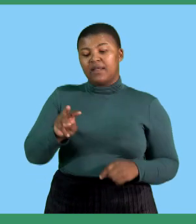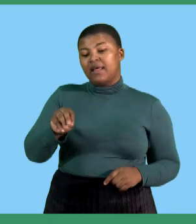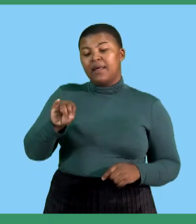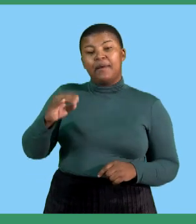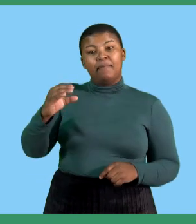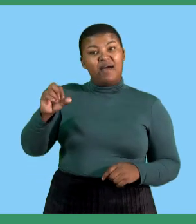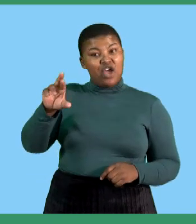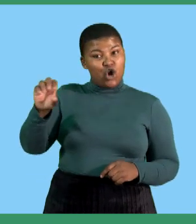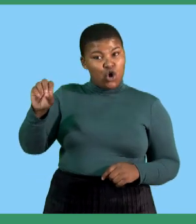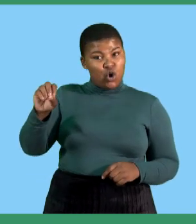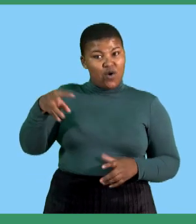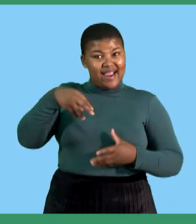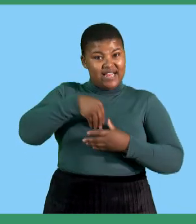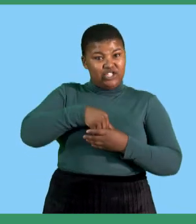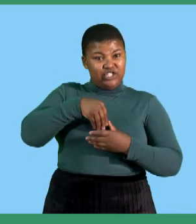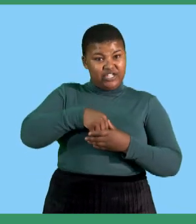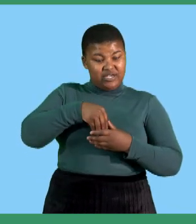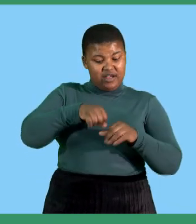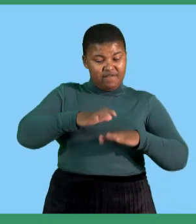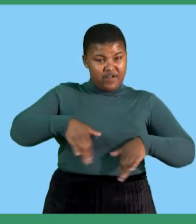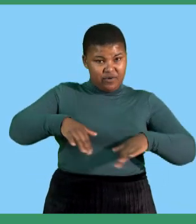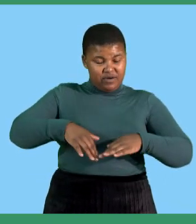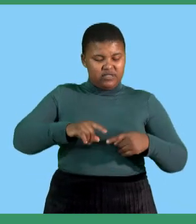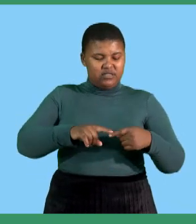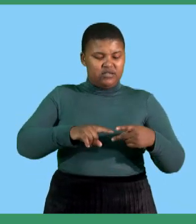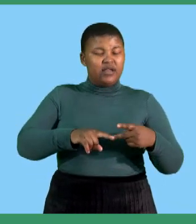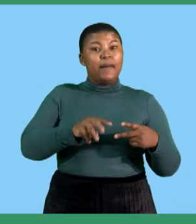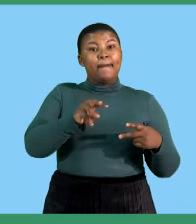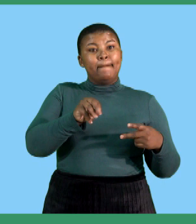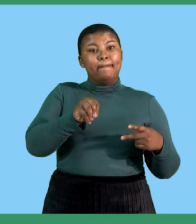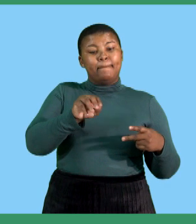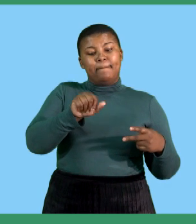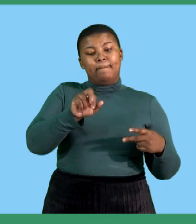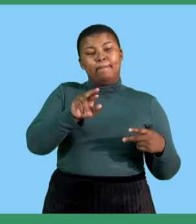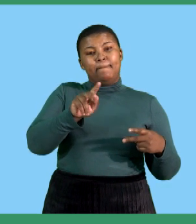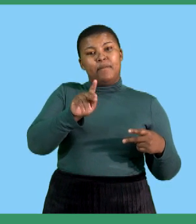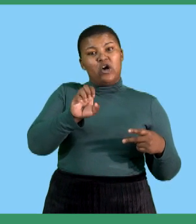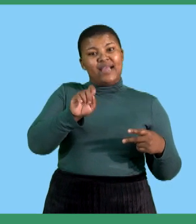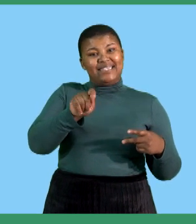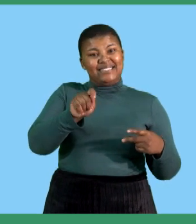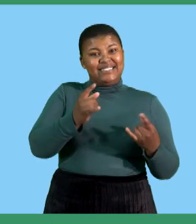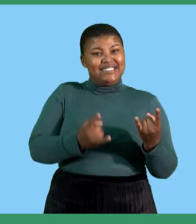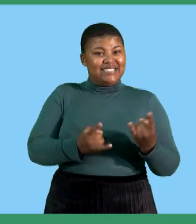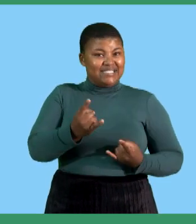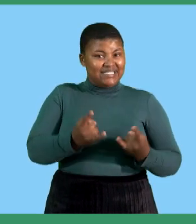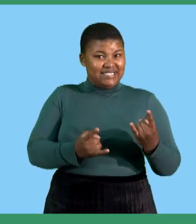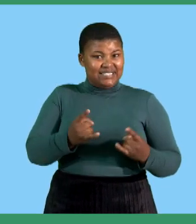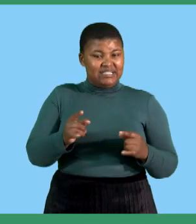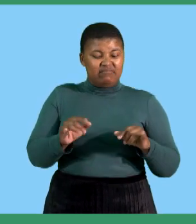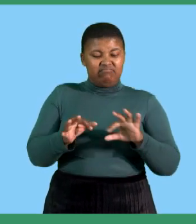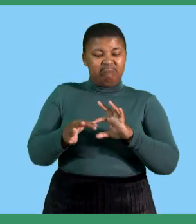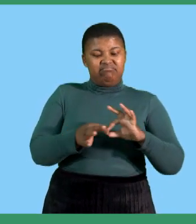course you know that's the internal environment, and the market environment. And we're going to discuss that